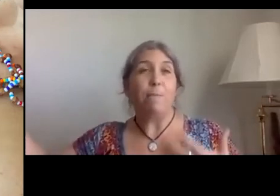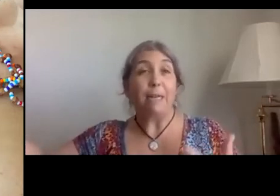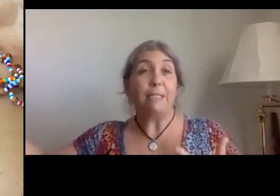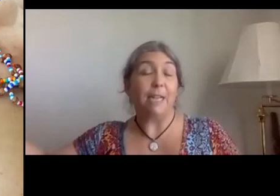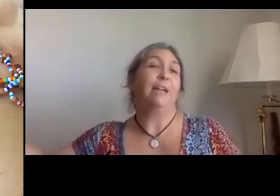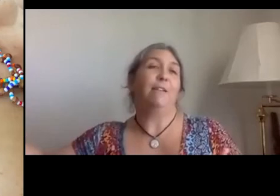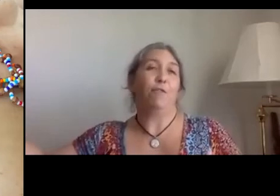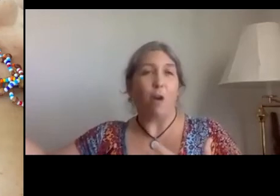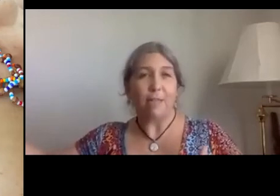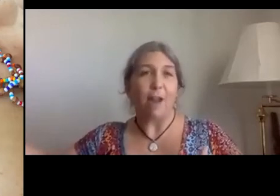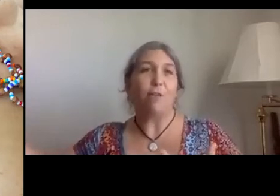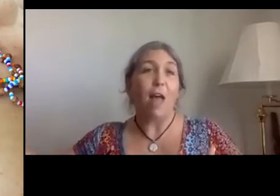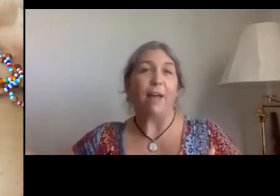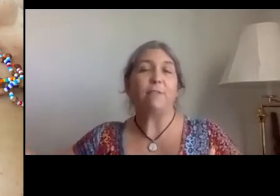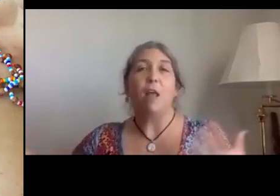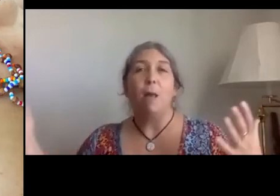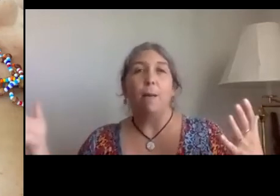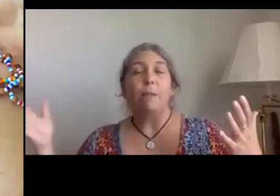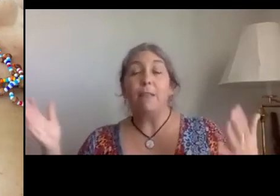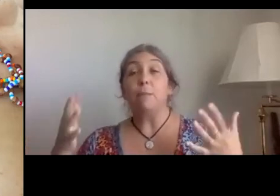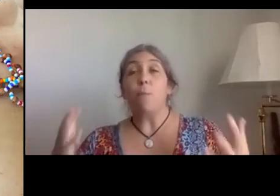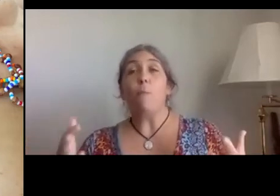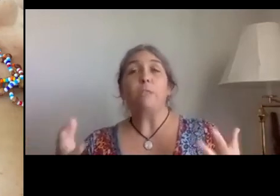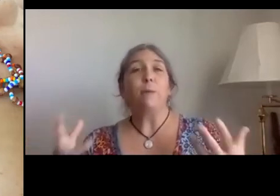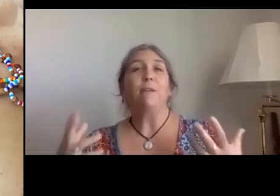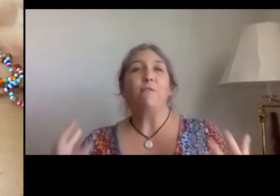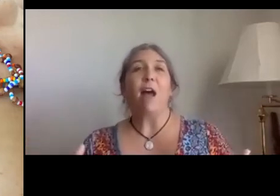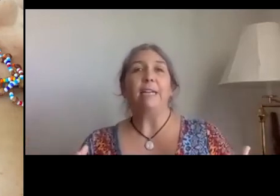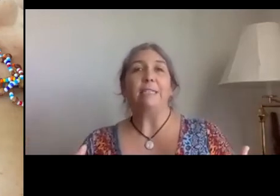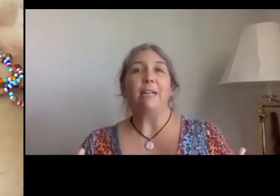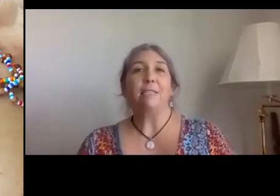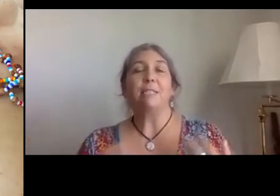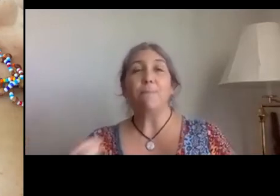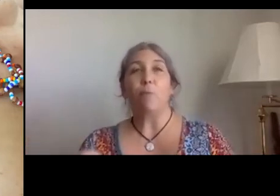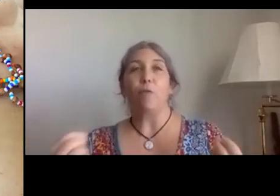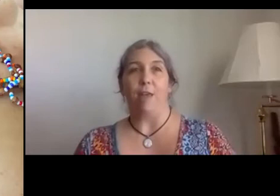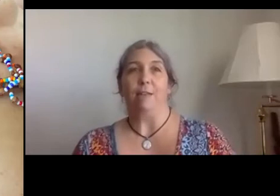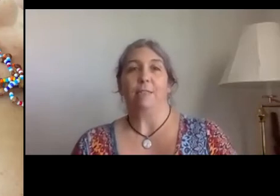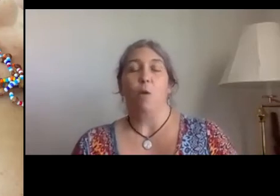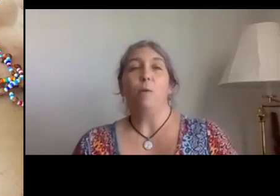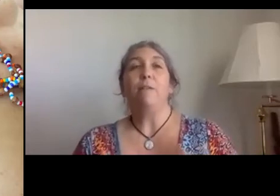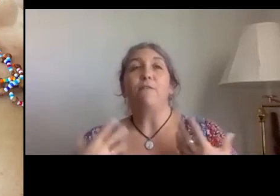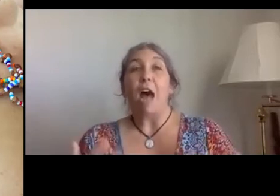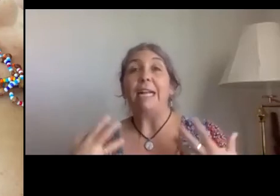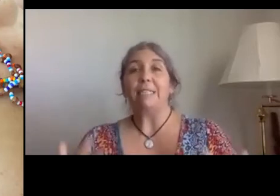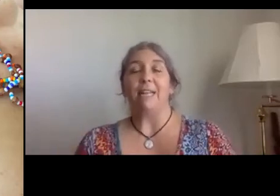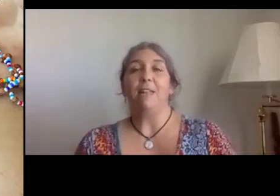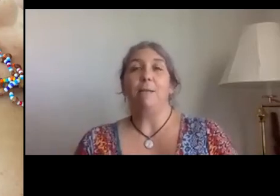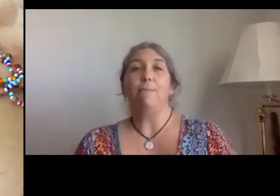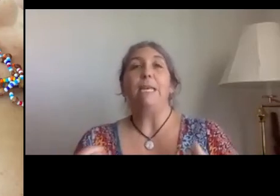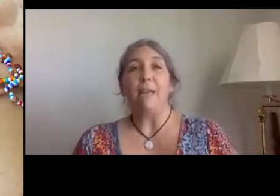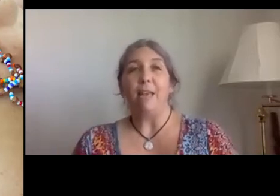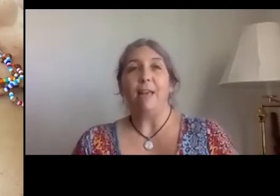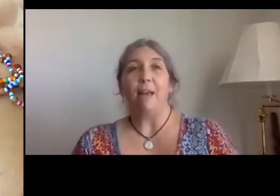mountain meditating for our entire lives. But these moments we can find in simple things. We can find in